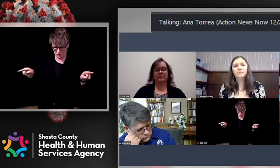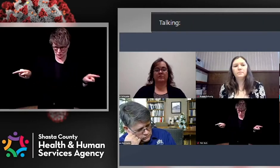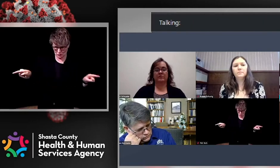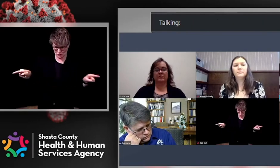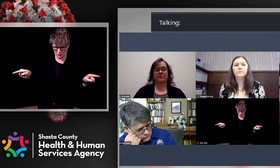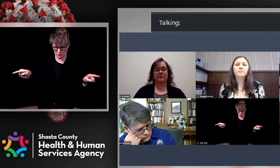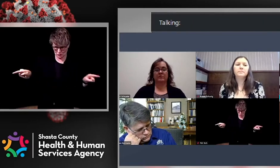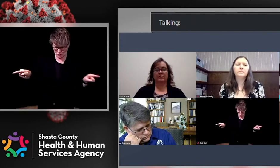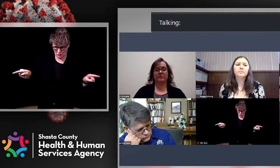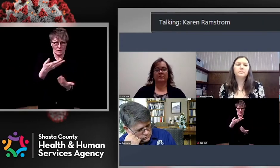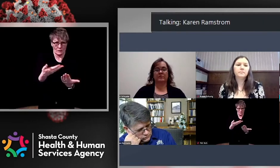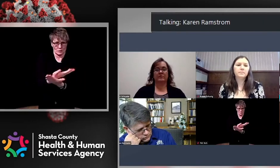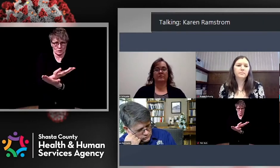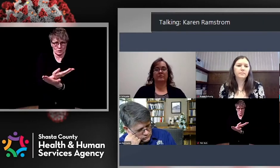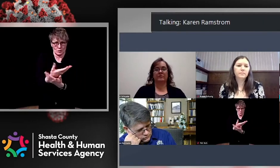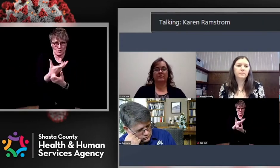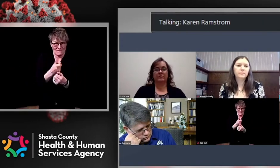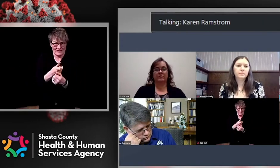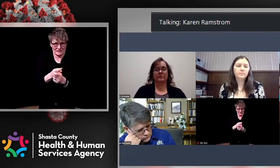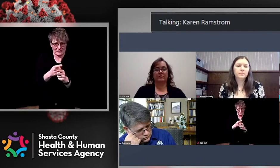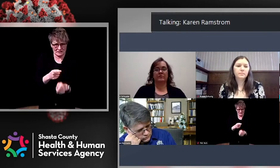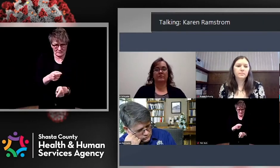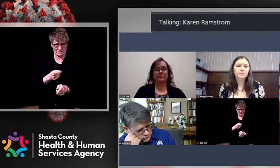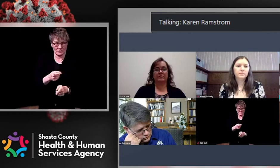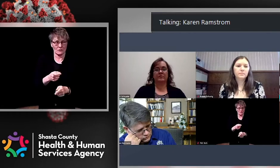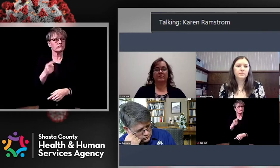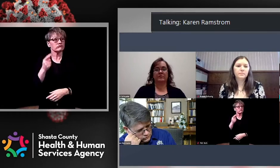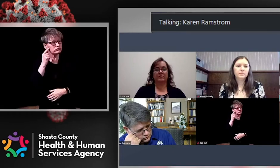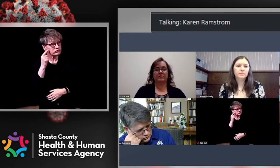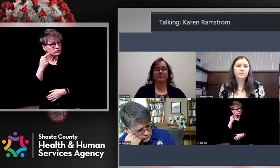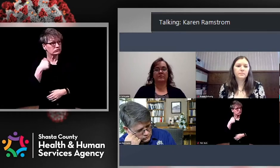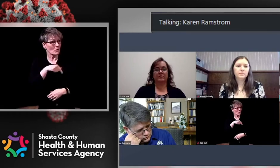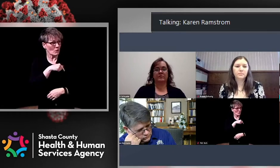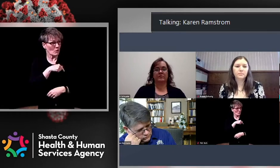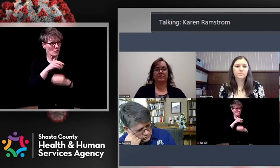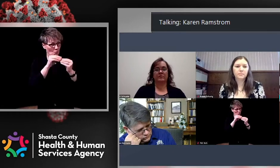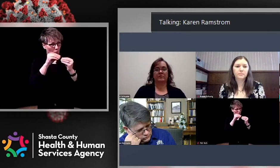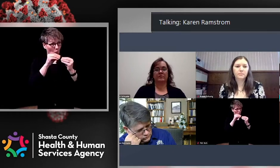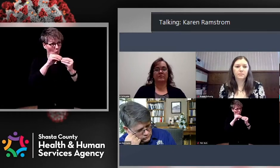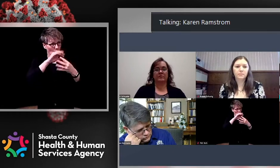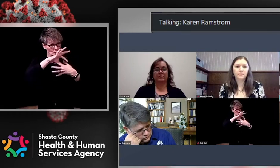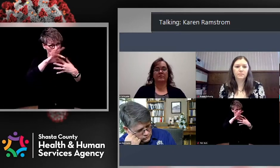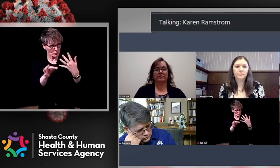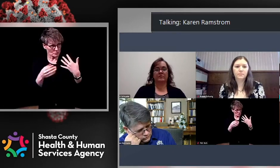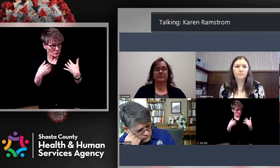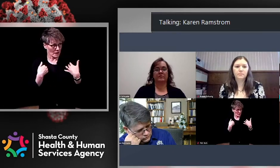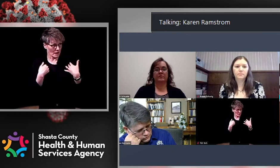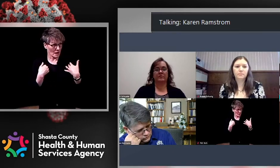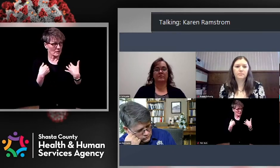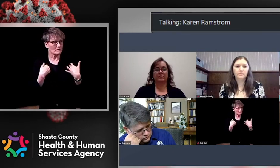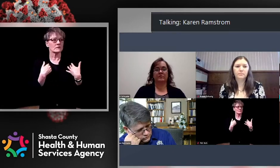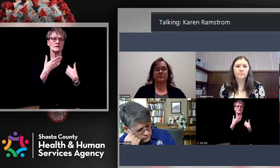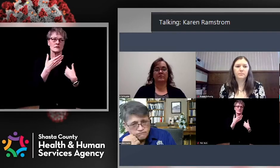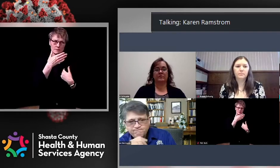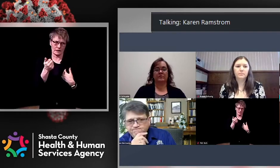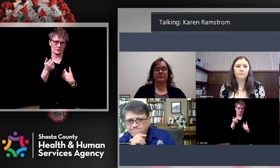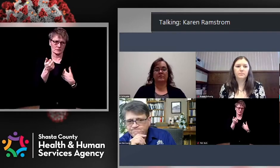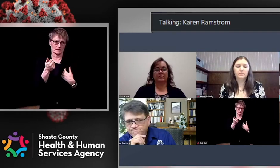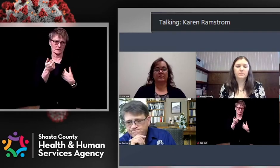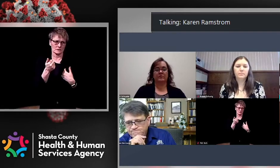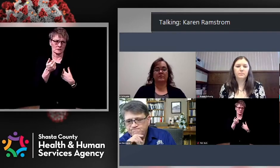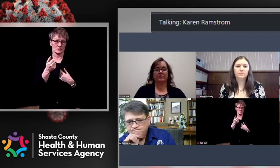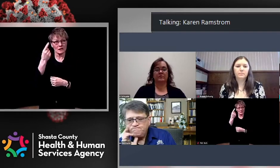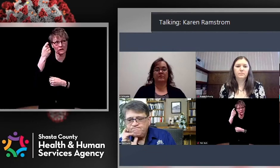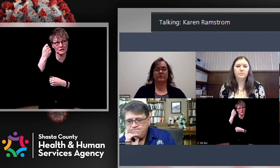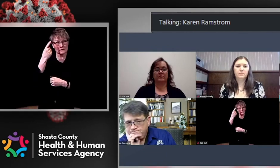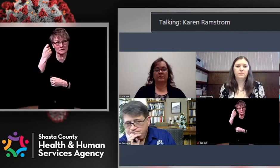You know, I think more options the better, because we're going to learn over time about how these vaccines perform in different types of